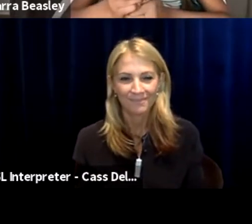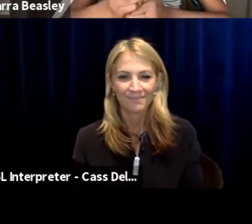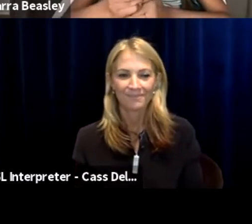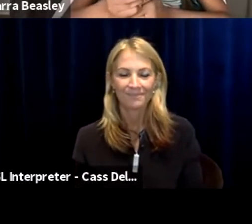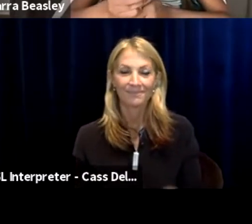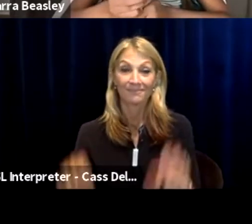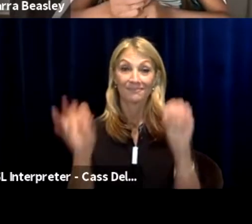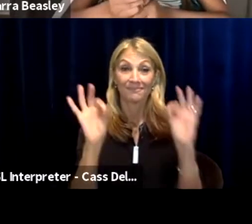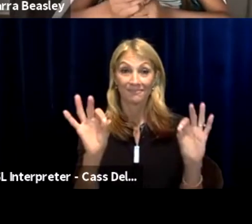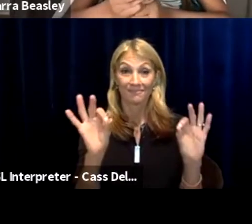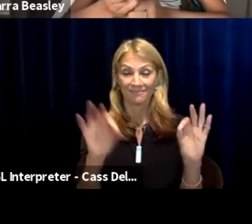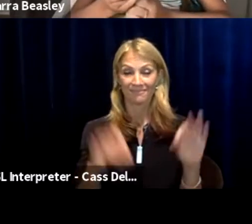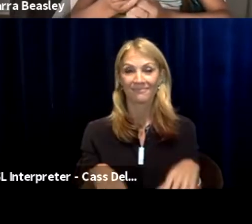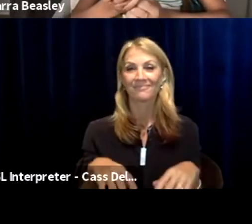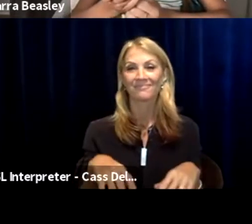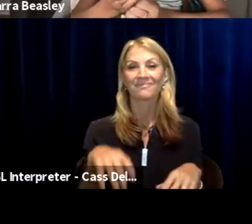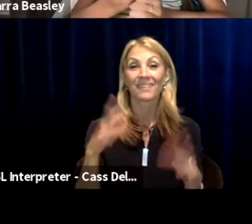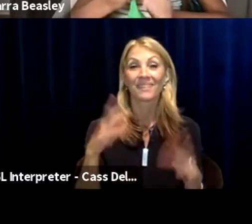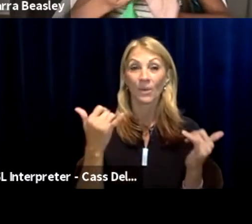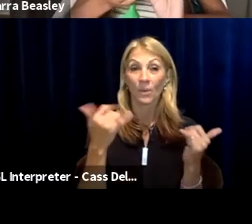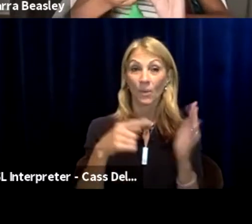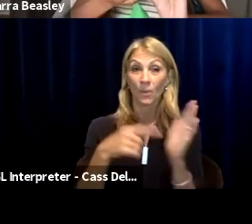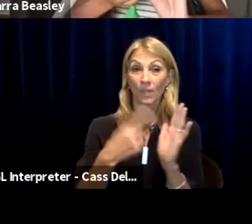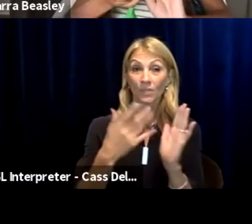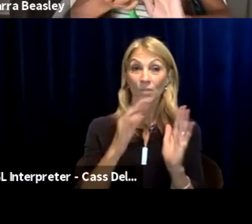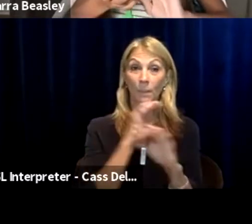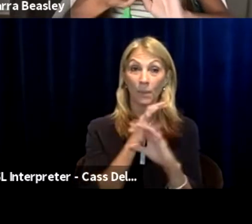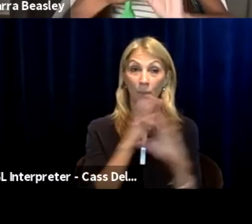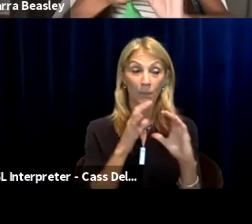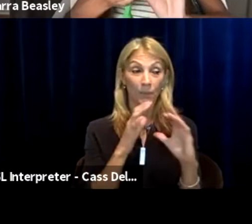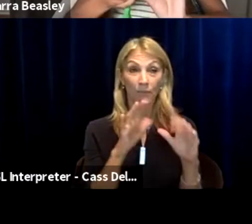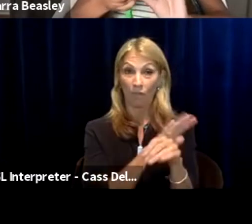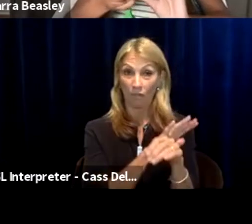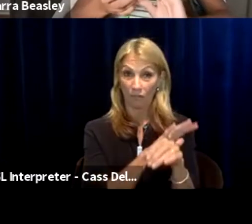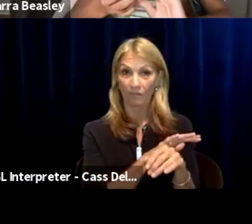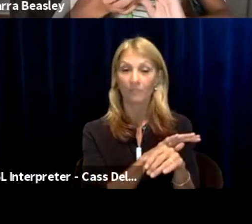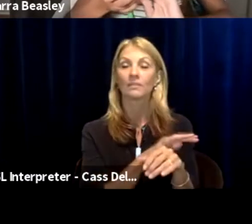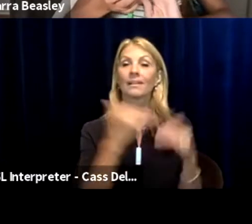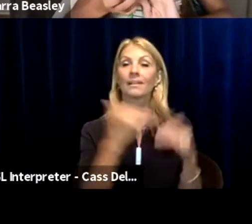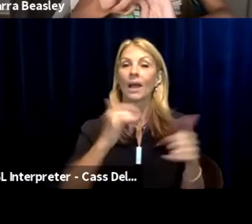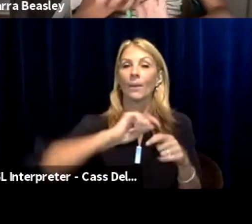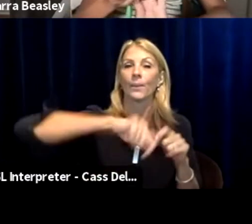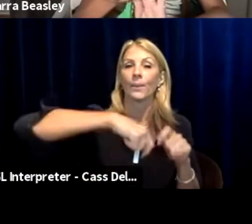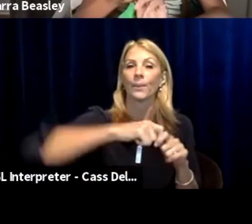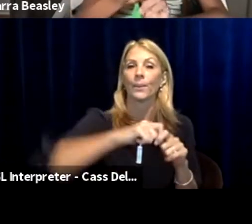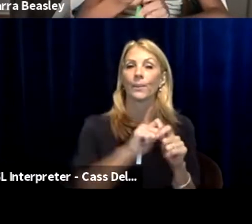Okay, good stuff. So once your balloon is filled, go ahead and close it up.